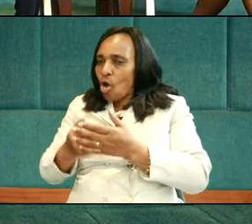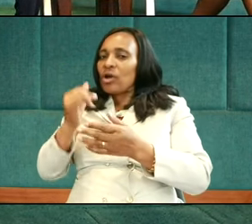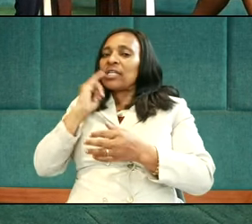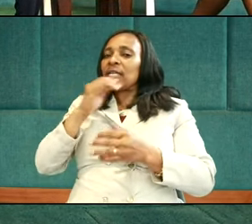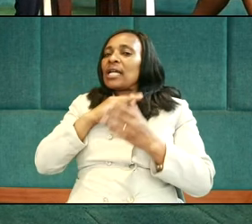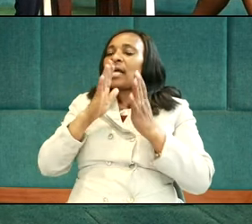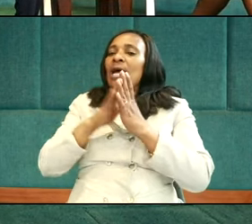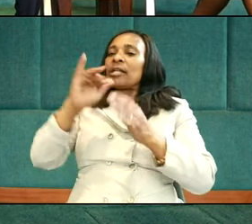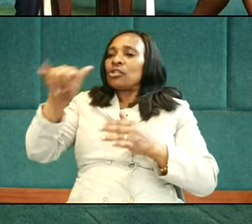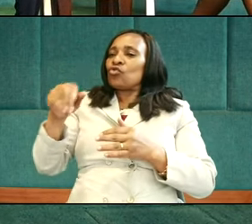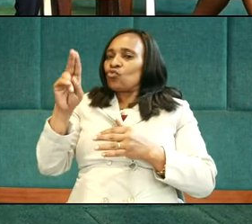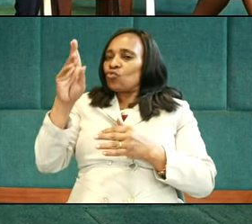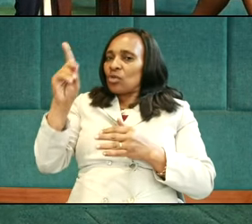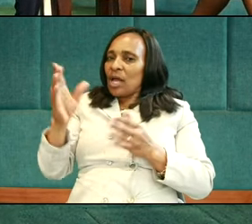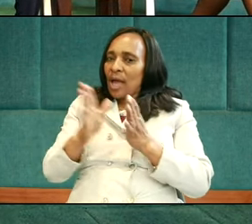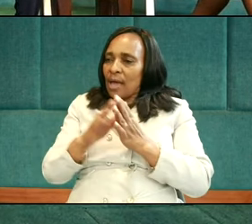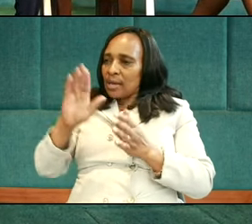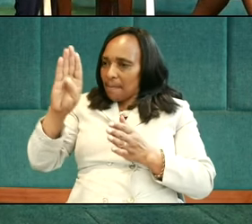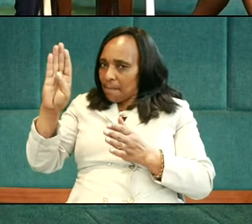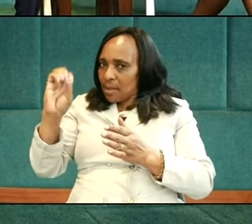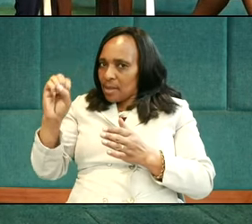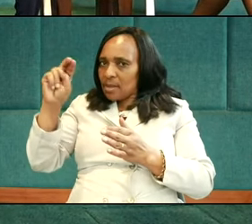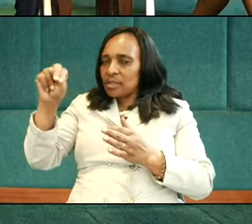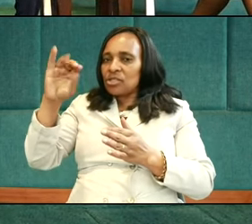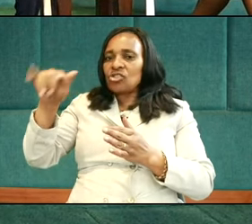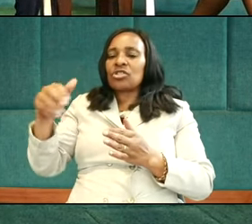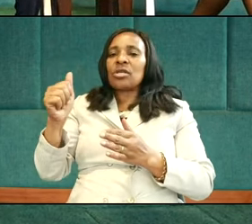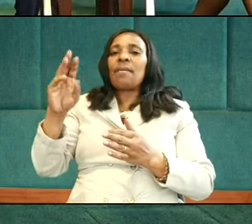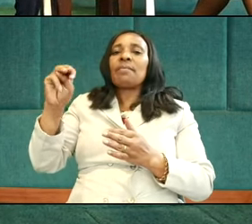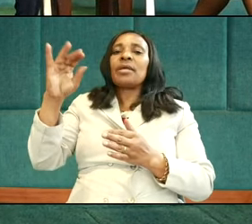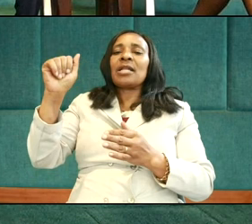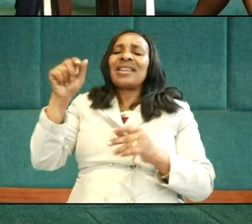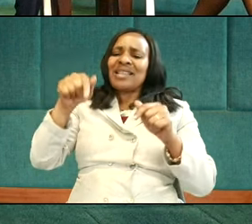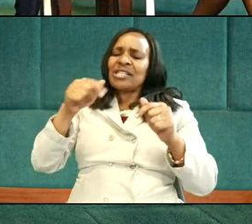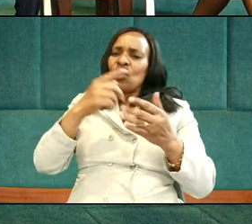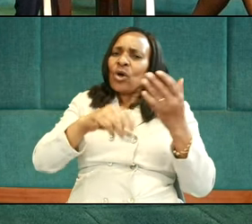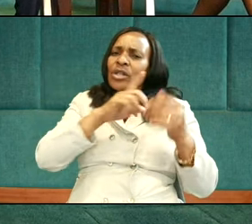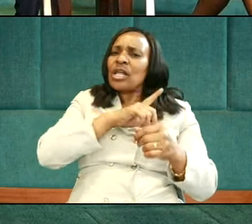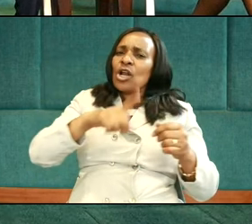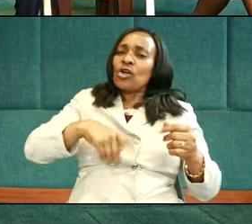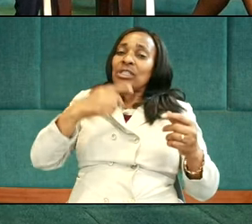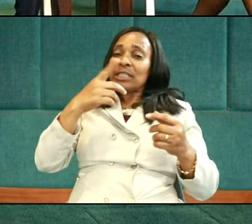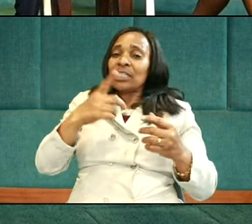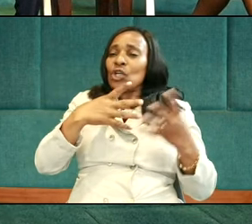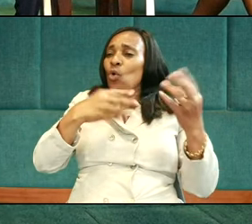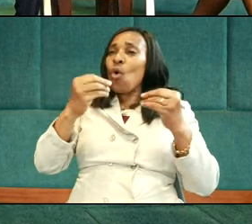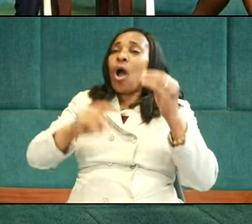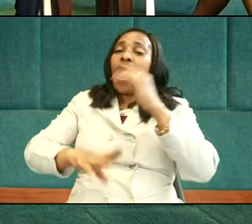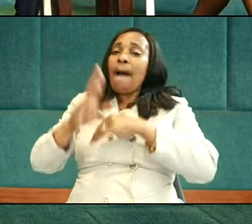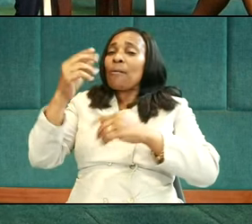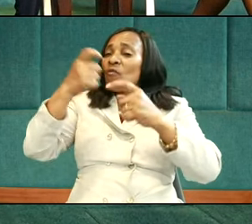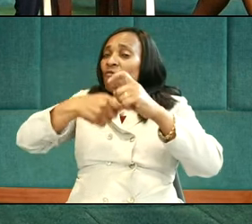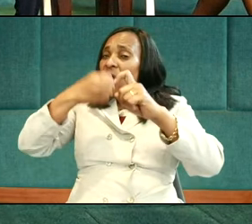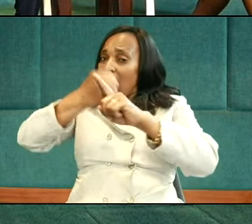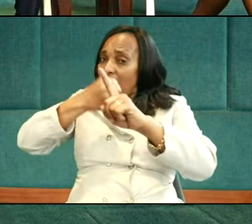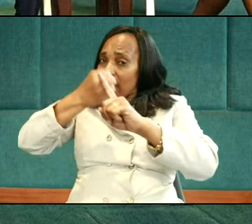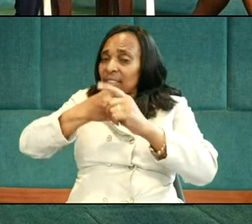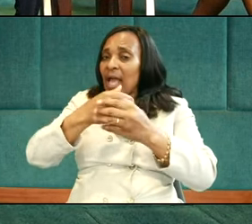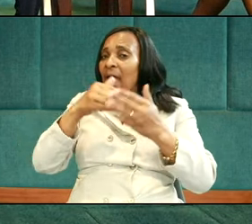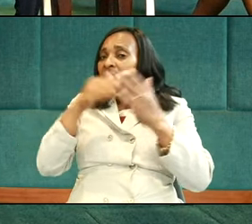and Benjamin, this is what the Lord says: do not go up to fight against your